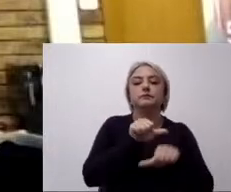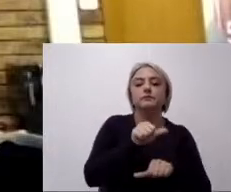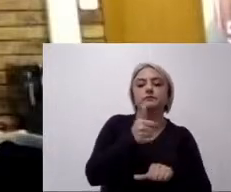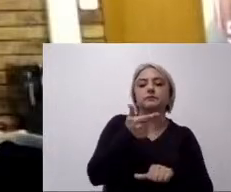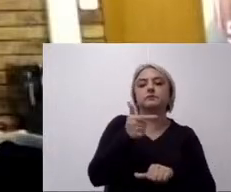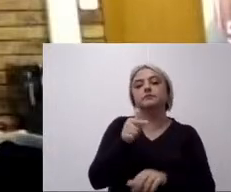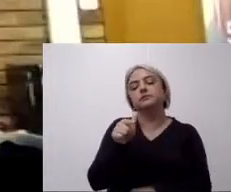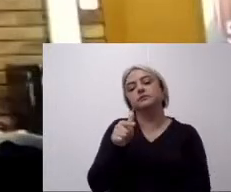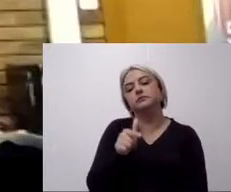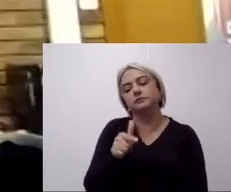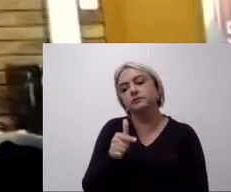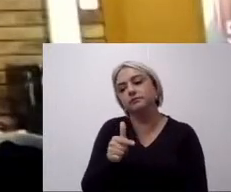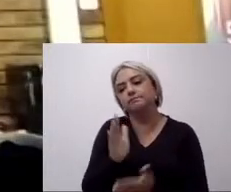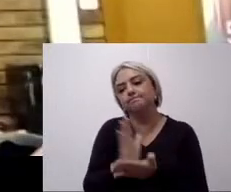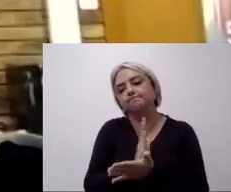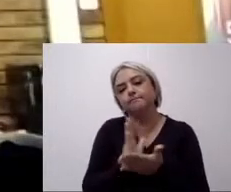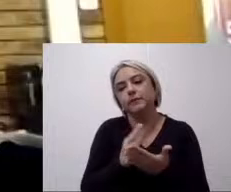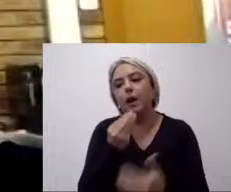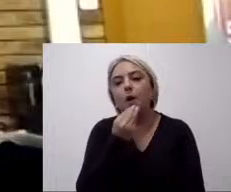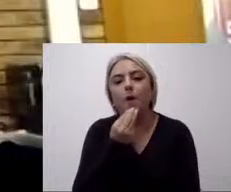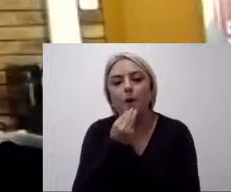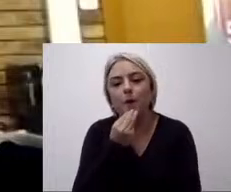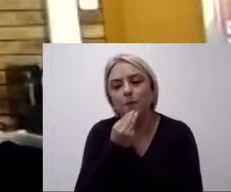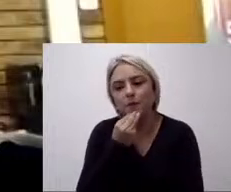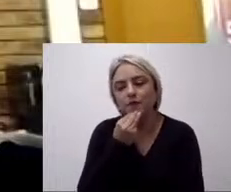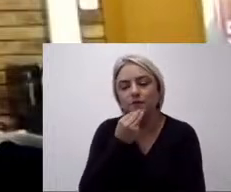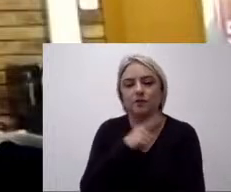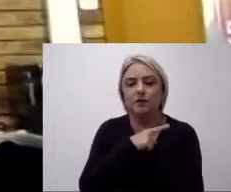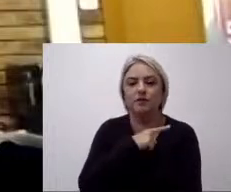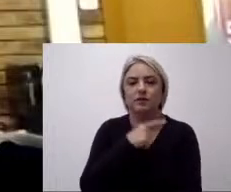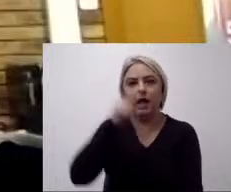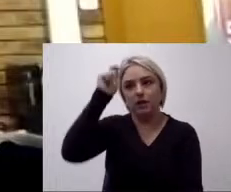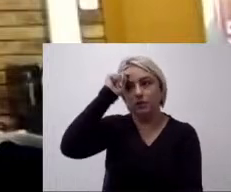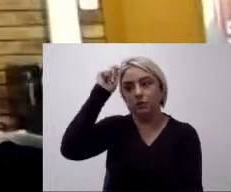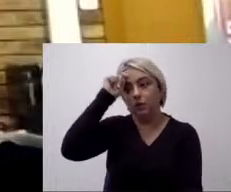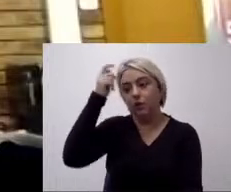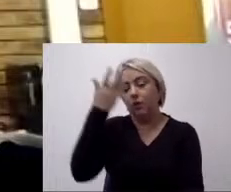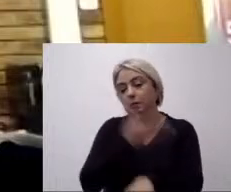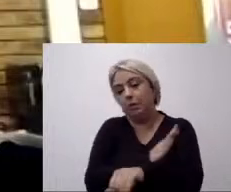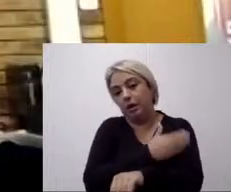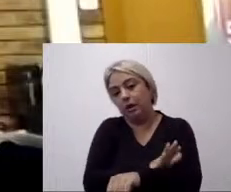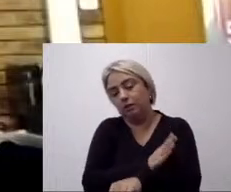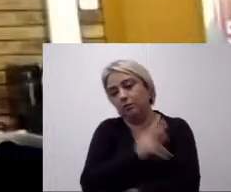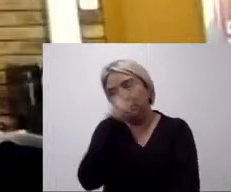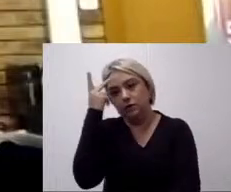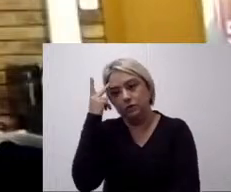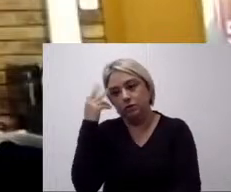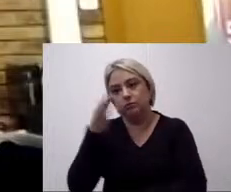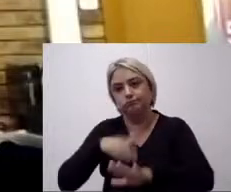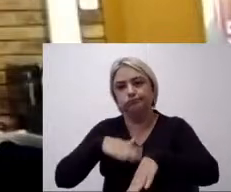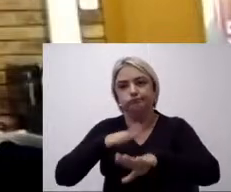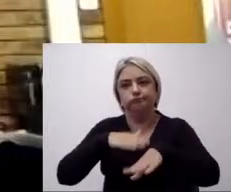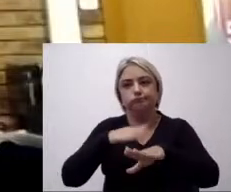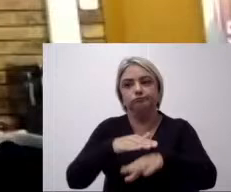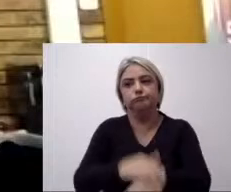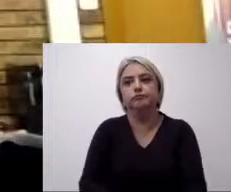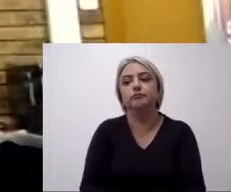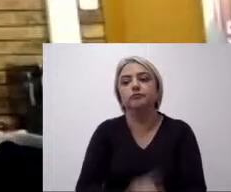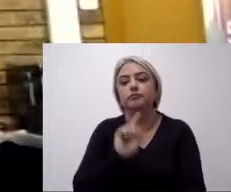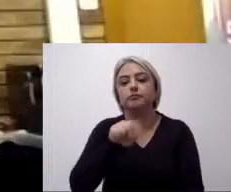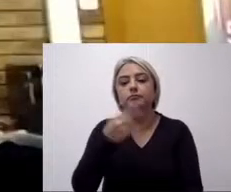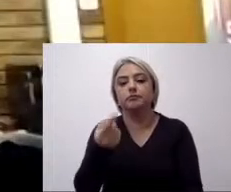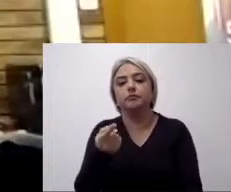no change when there is no actors, even practitioners who have mobilized himself. And second, we observe that there is so